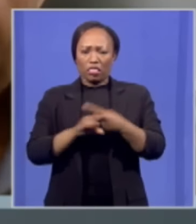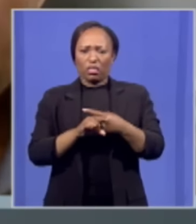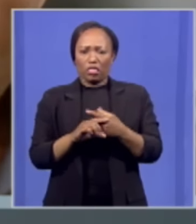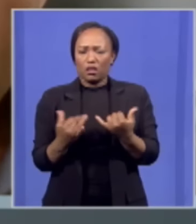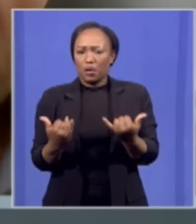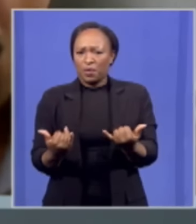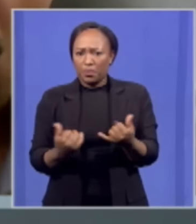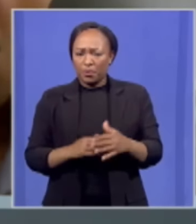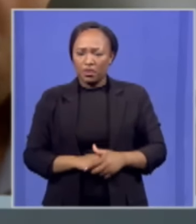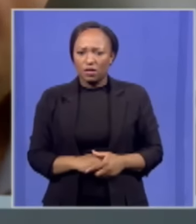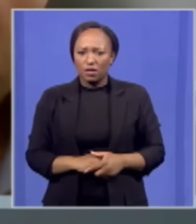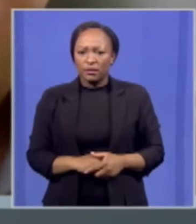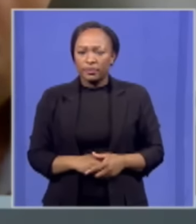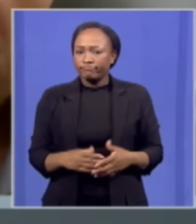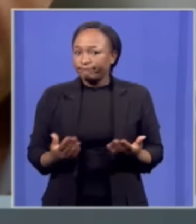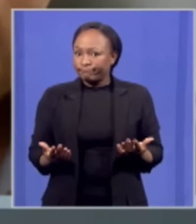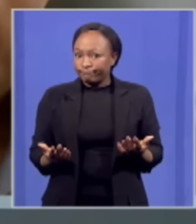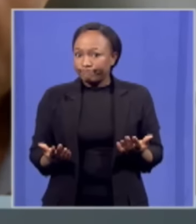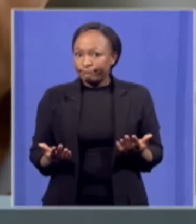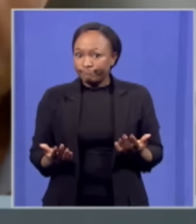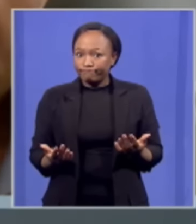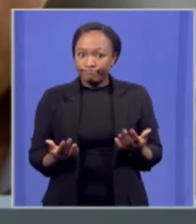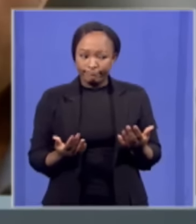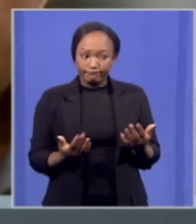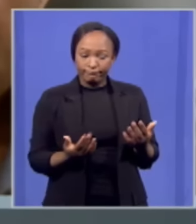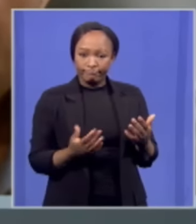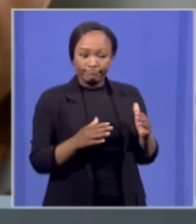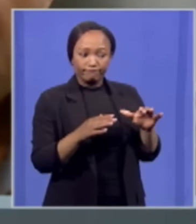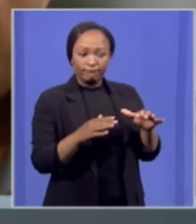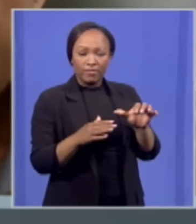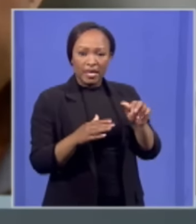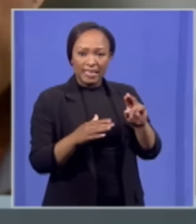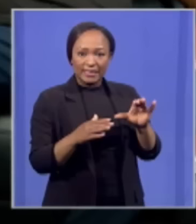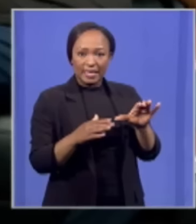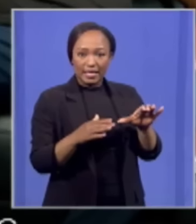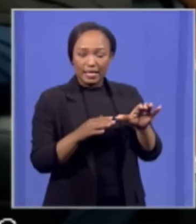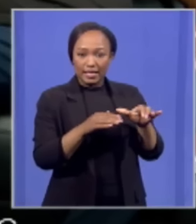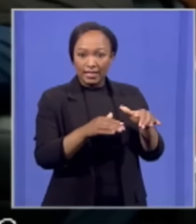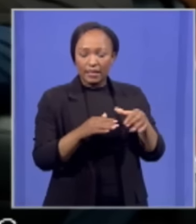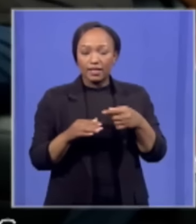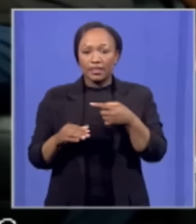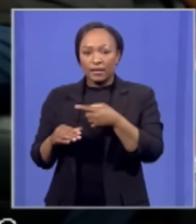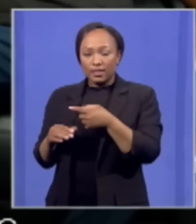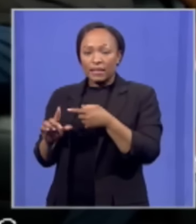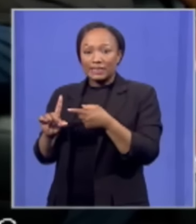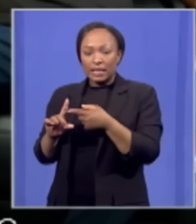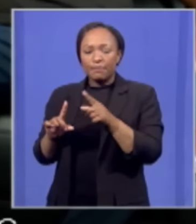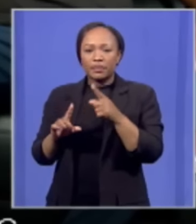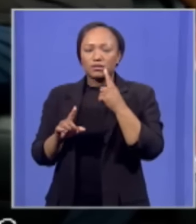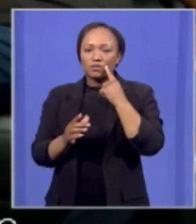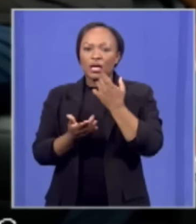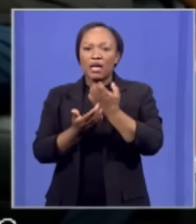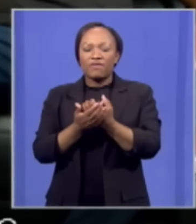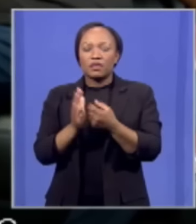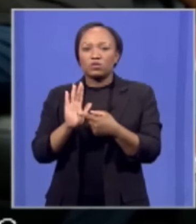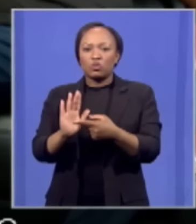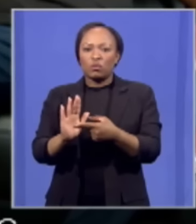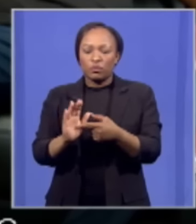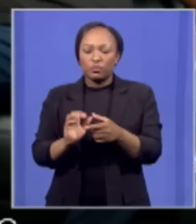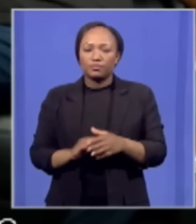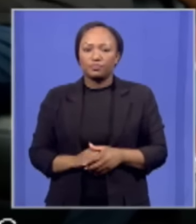think one or both of the parties must then provide the necessary evidence. Bopaki bo hlahellang commissioneng bo